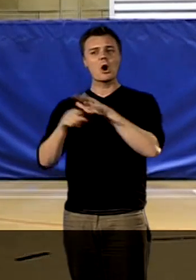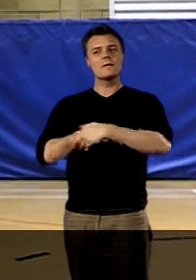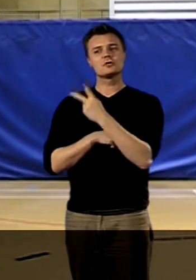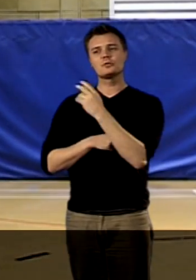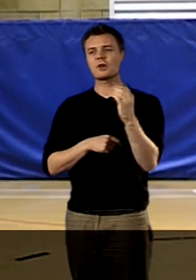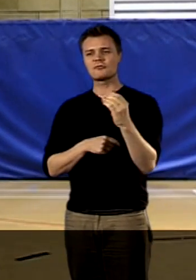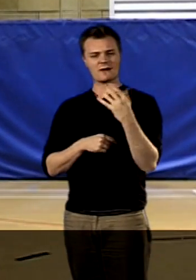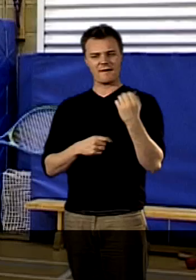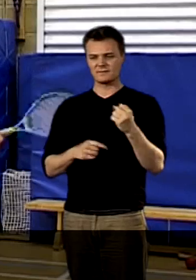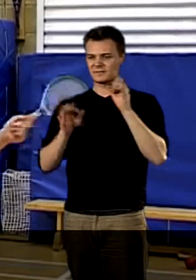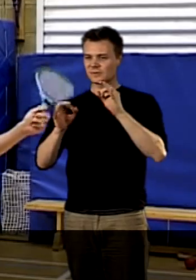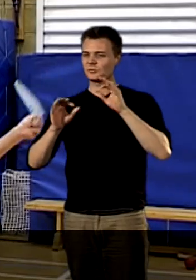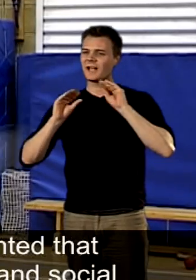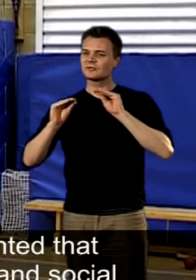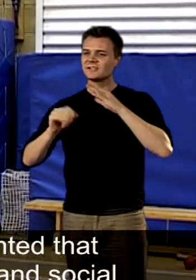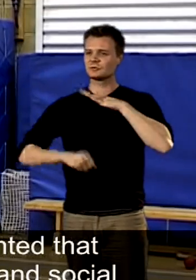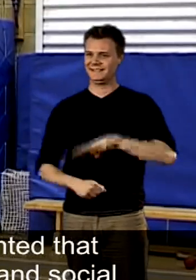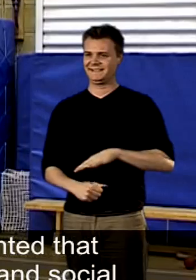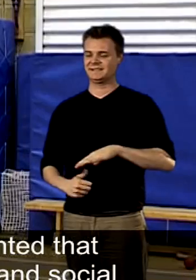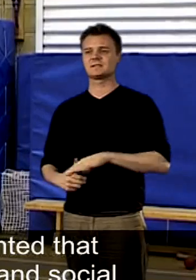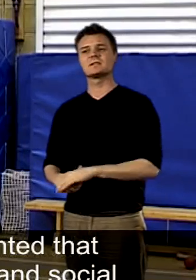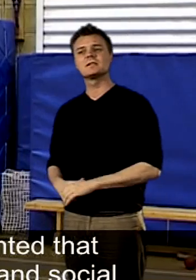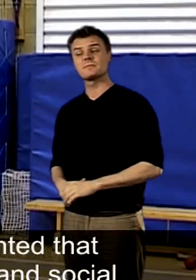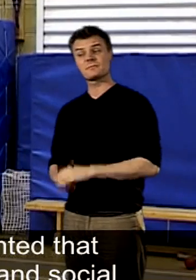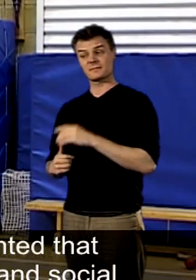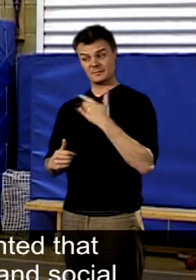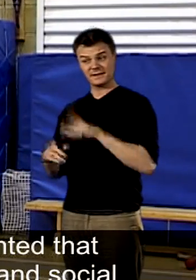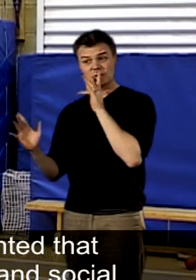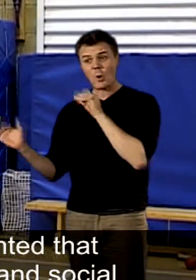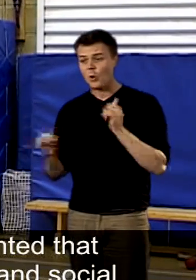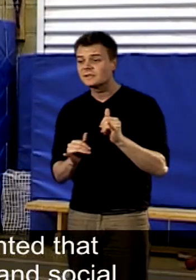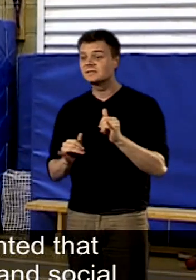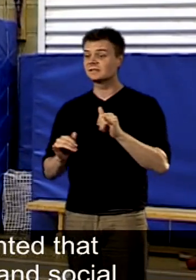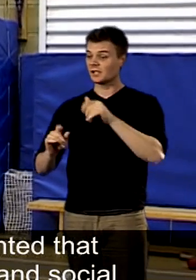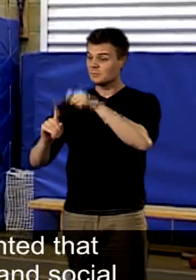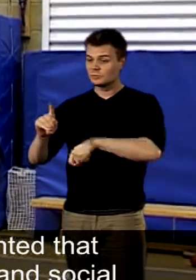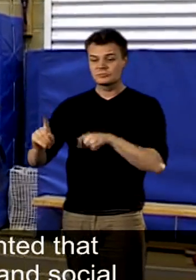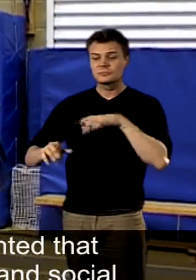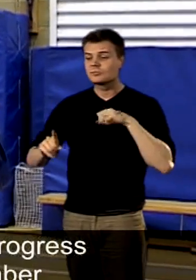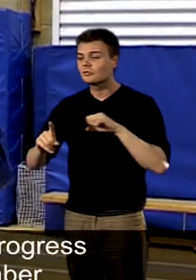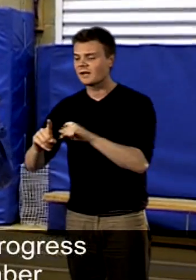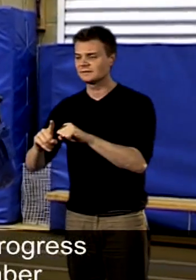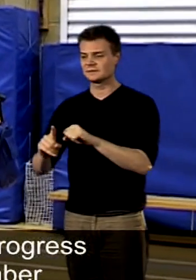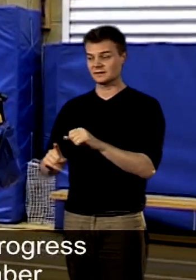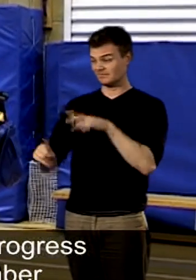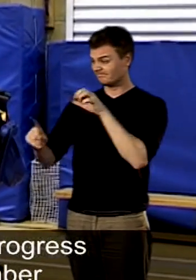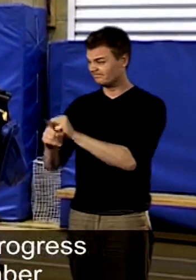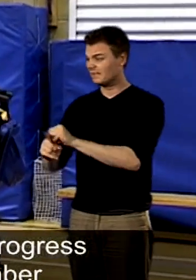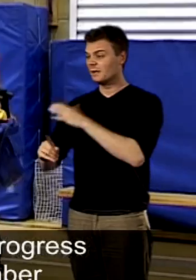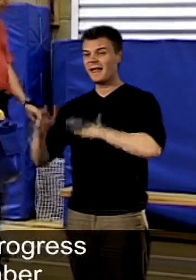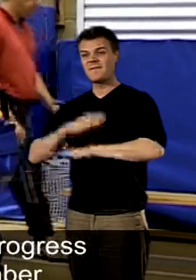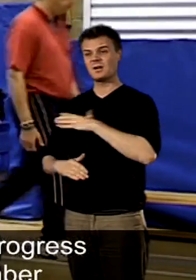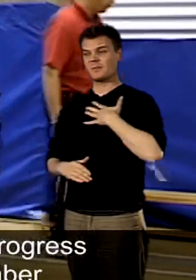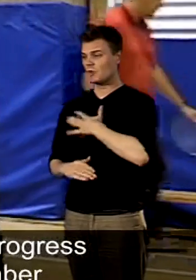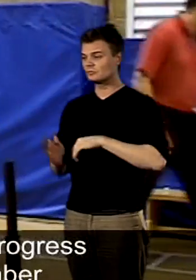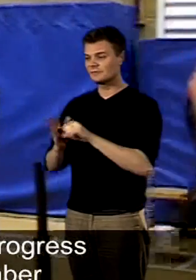pupils with special educational needs. An audit of pupils' progress highlighted that pupils with behavioural, emotional and social difficulties were not